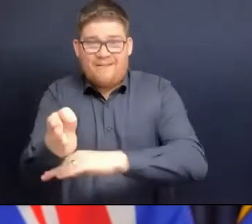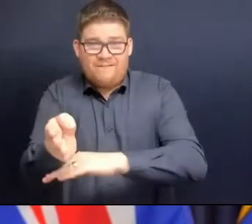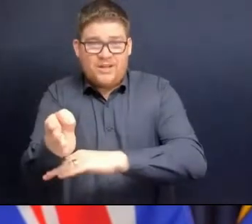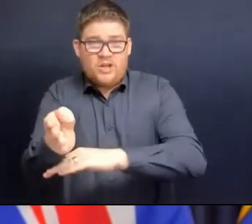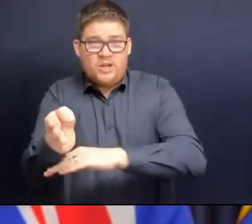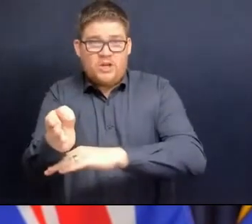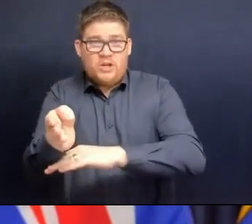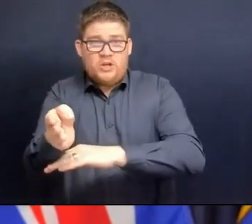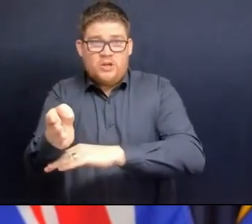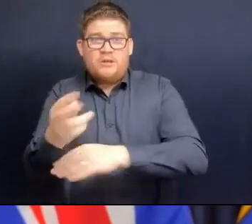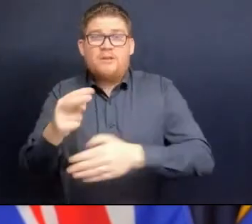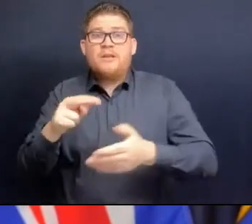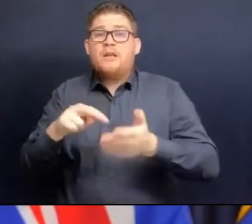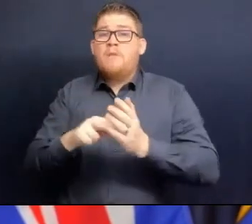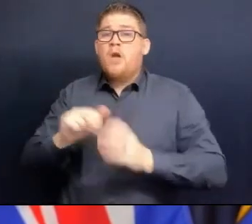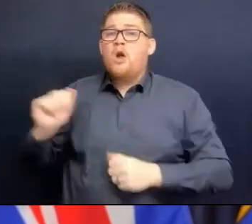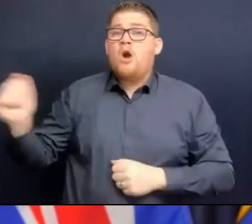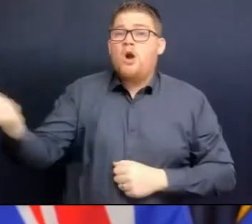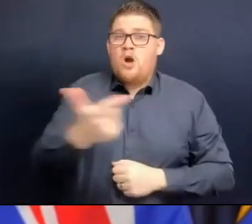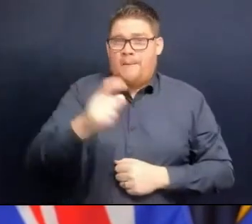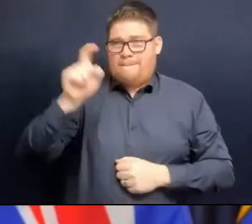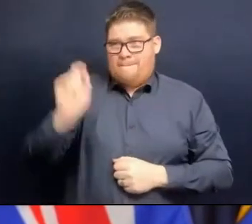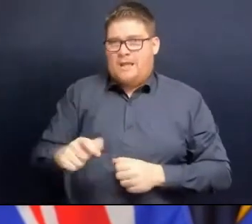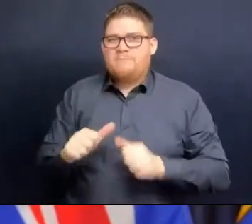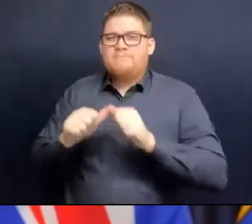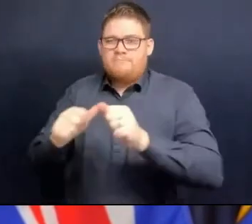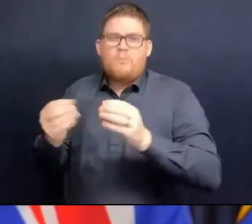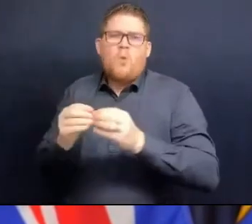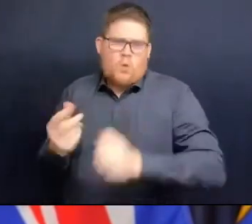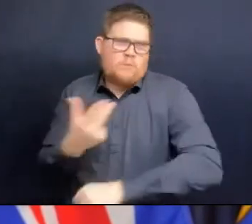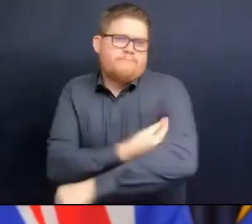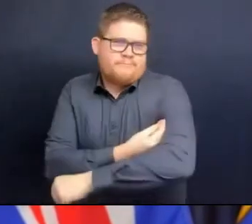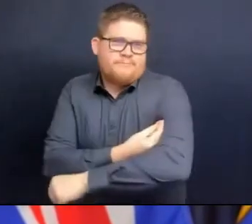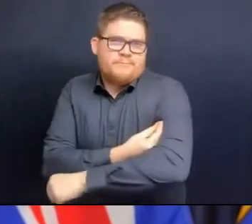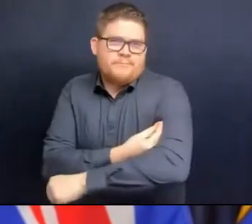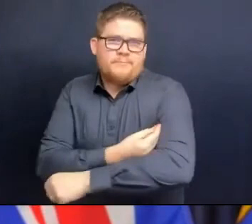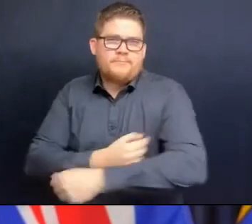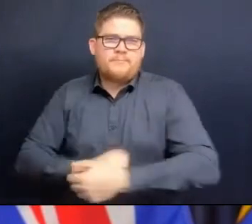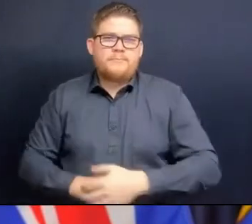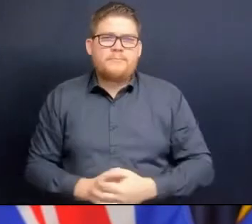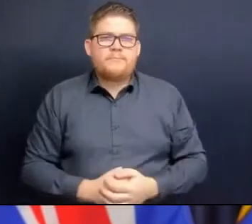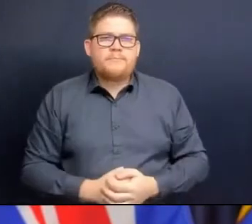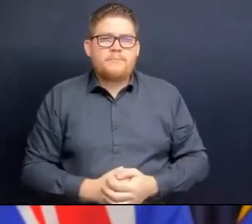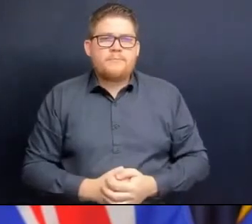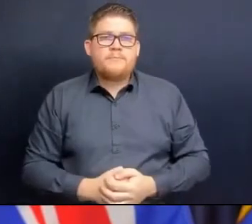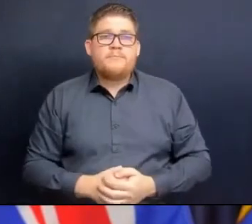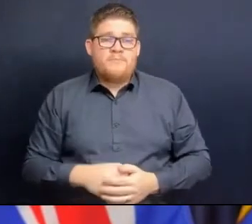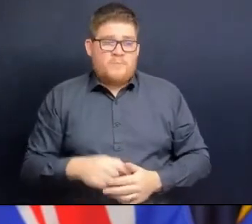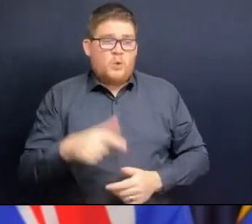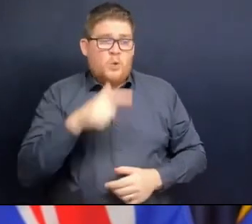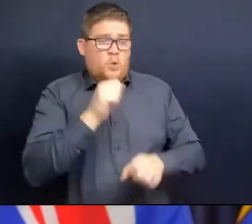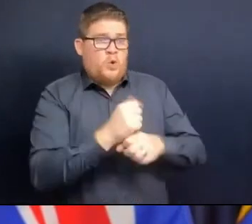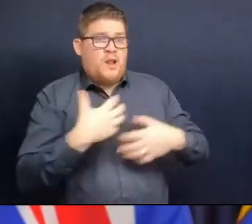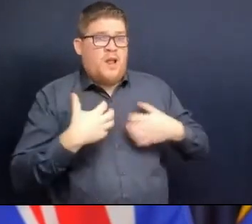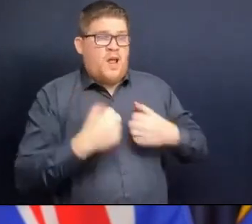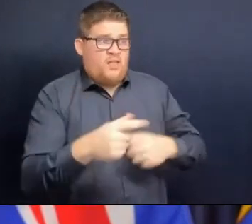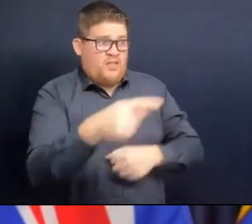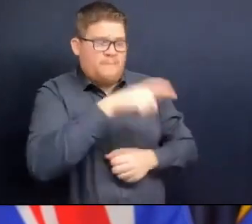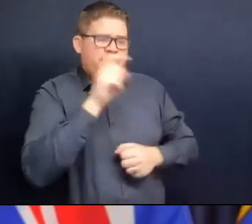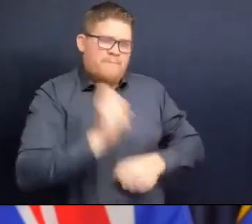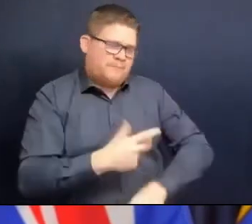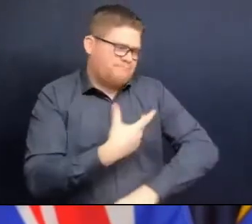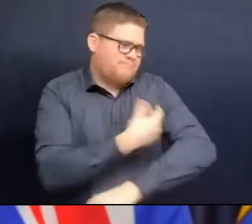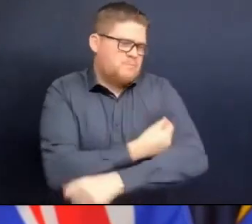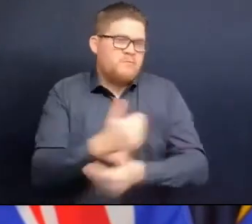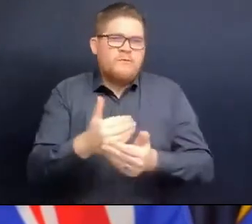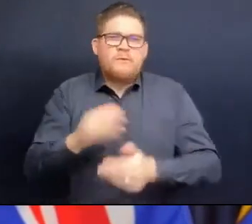to be vaccinated by March 24, 2022, which all of that information, including the list of colleges and health professions, regulated health